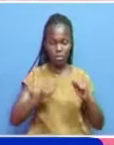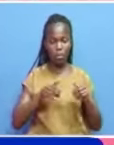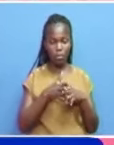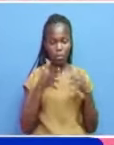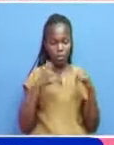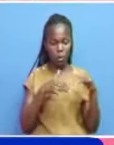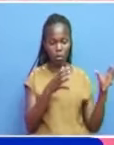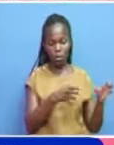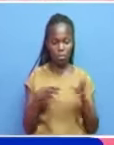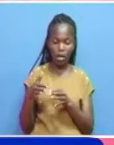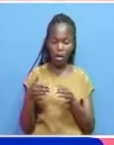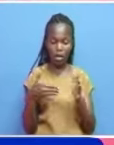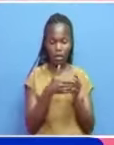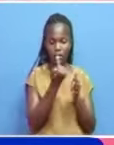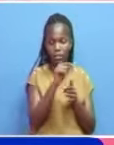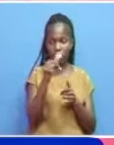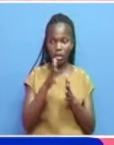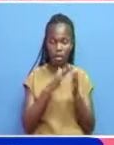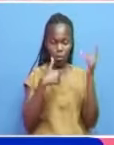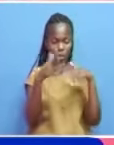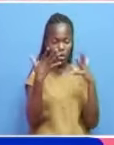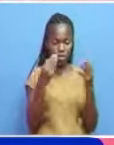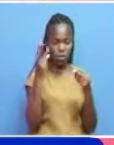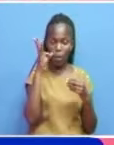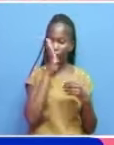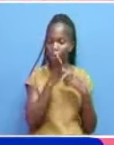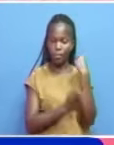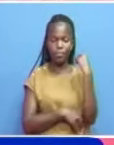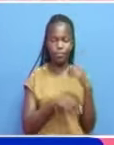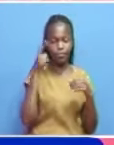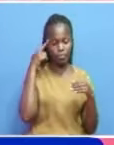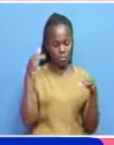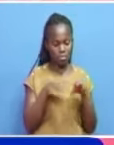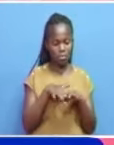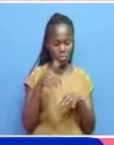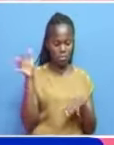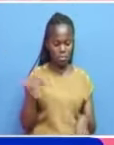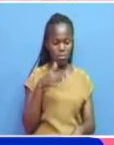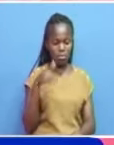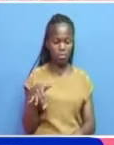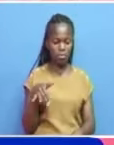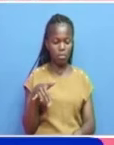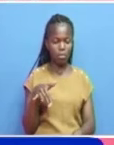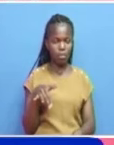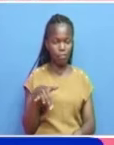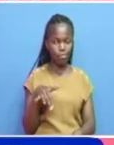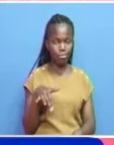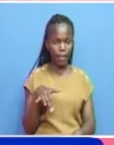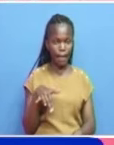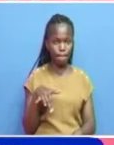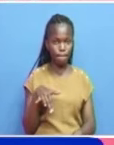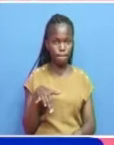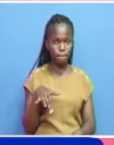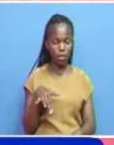one another and win easily. It will be very unfortunate for members of parliament to agree for